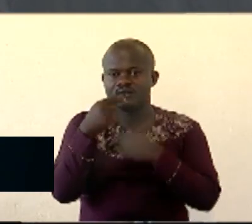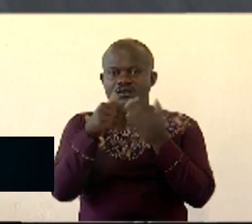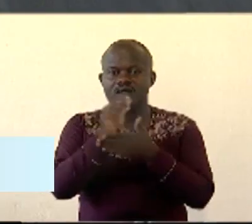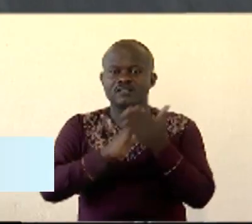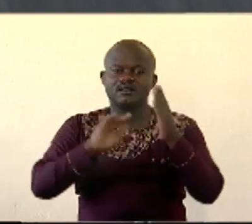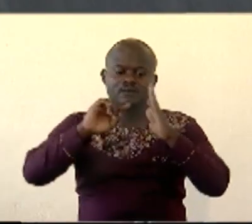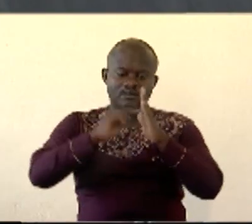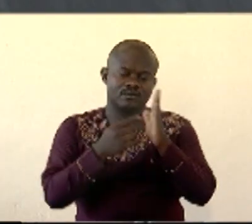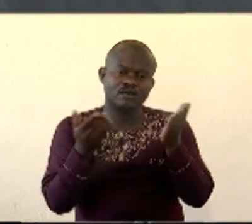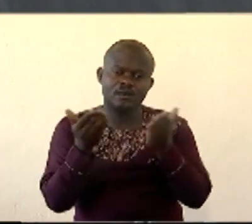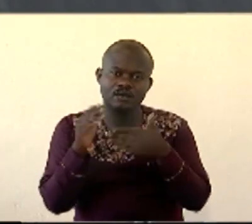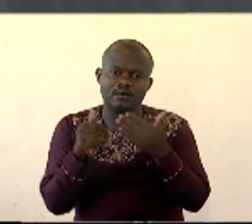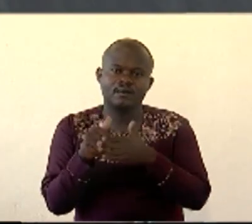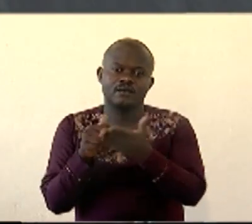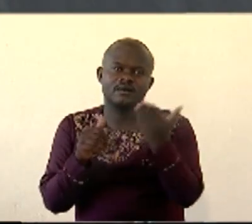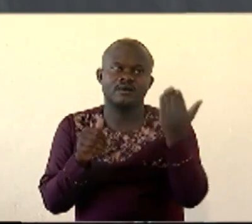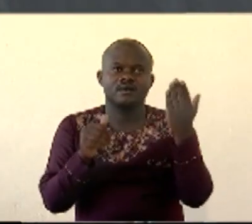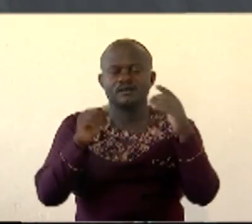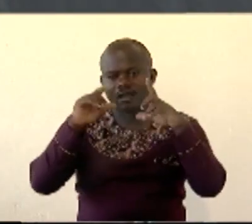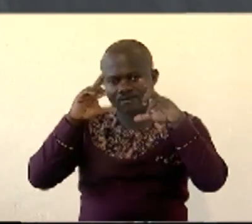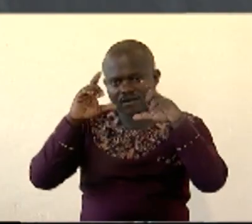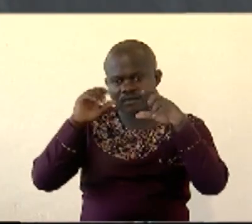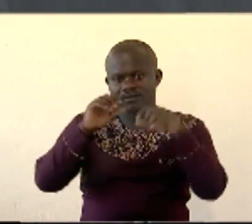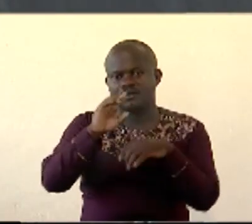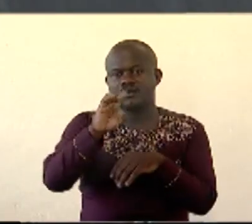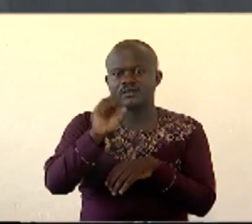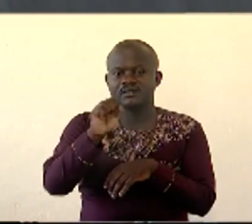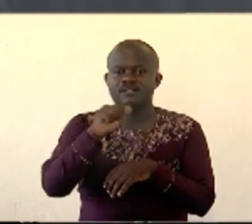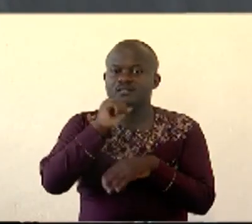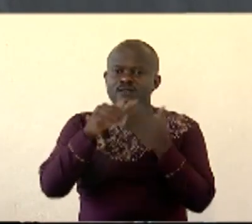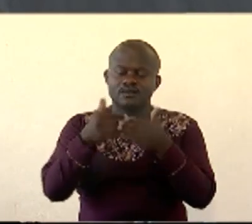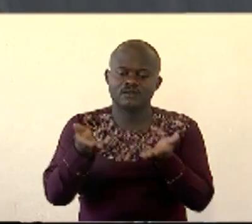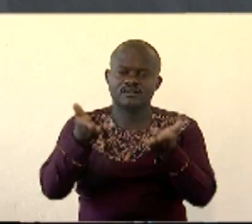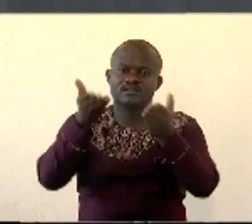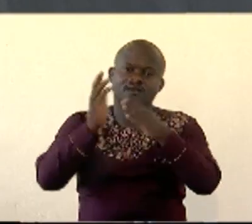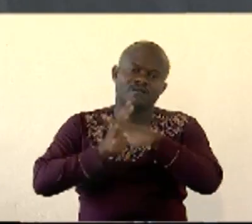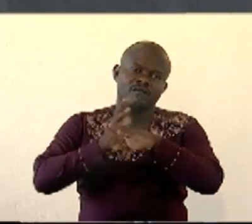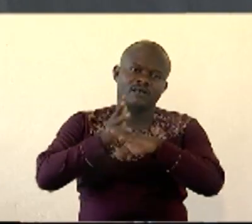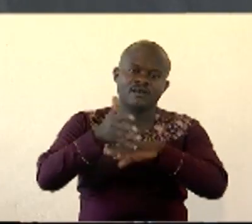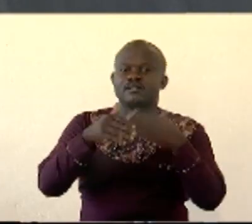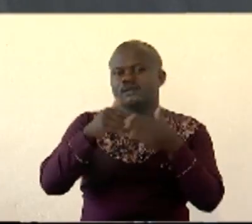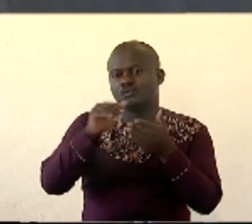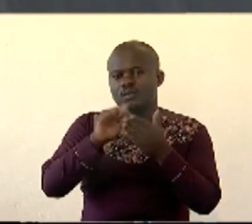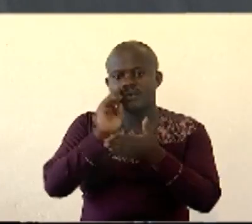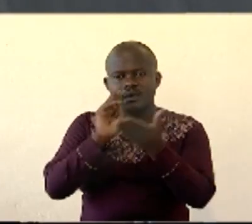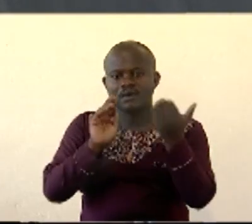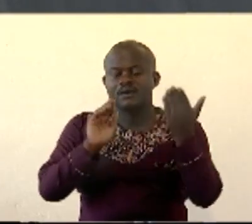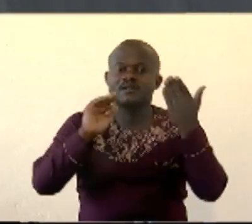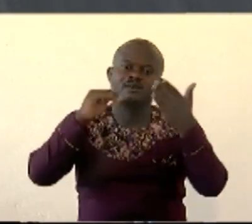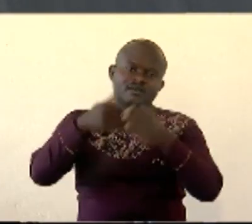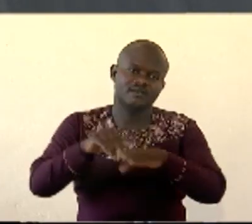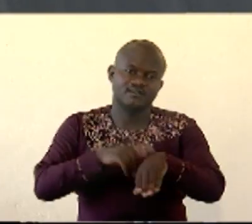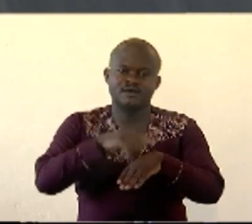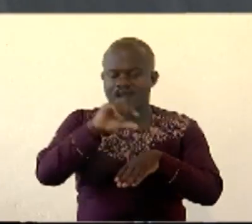point where the rate of photosynthesis does not increase further with more carbon dioxide, since